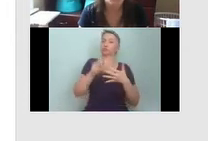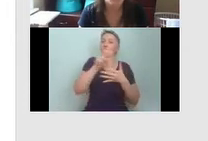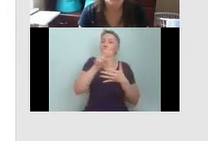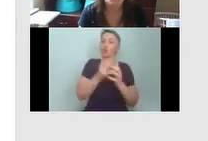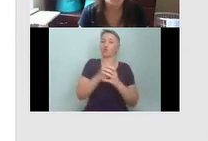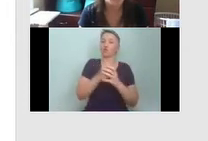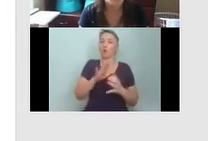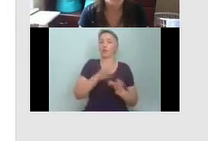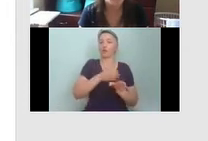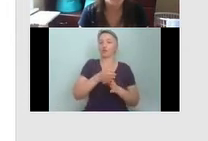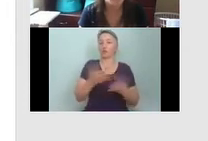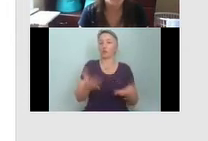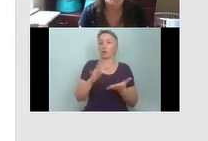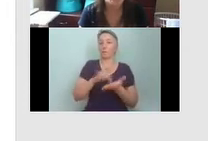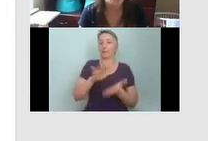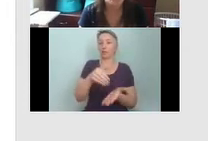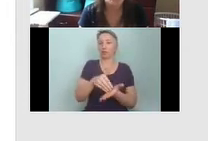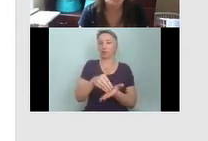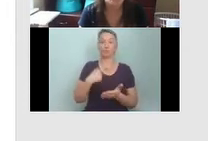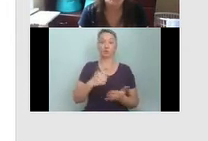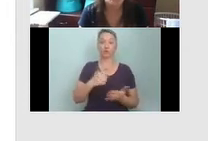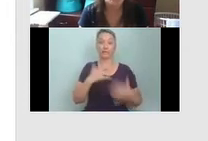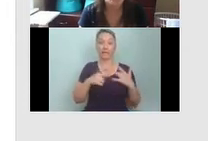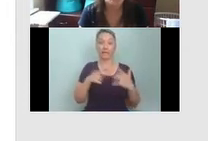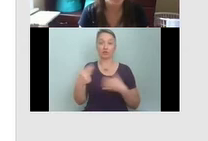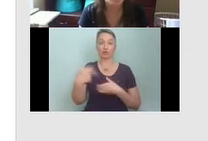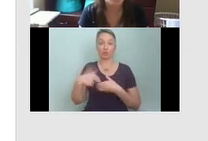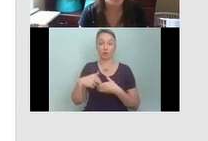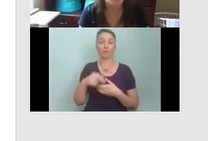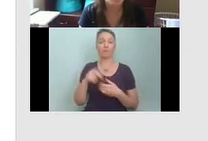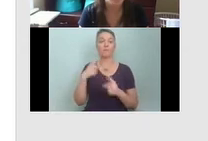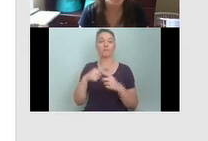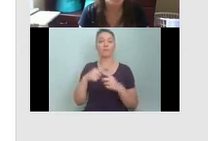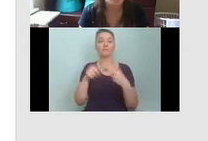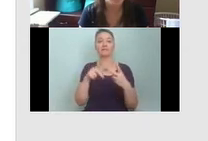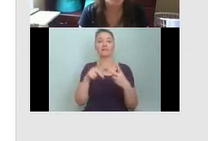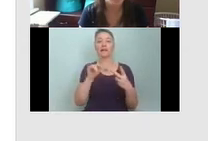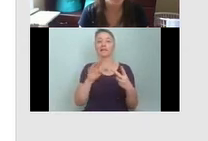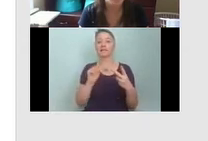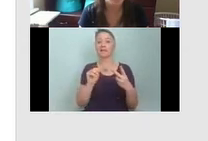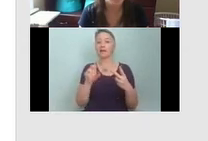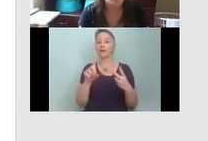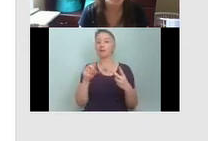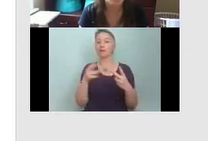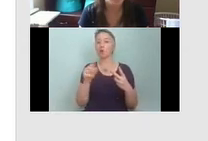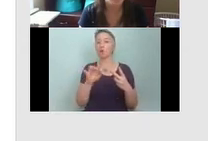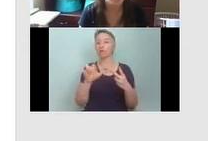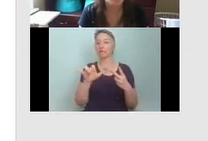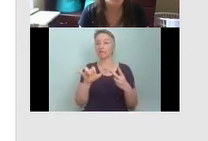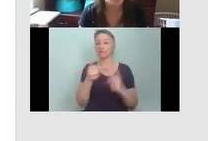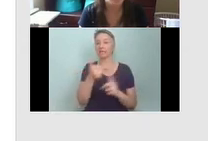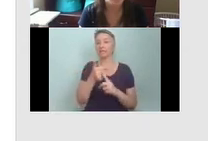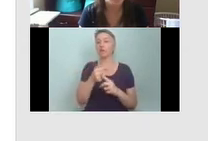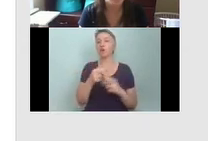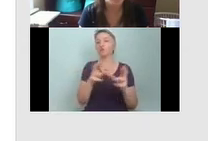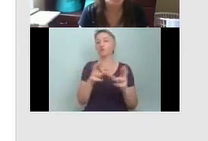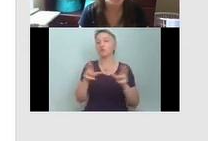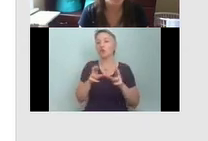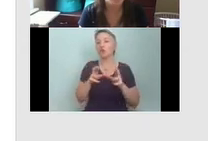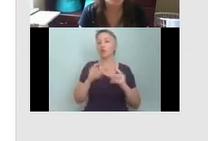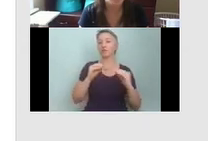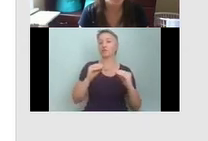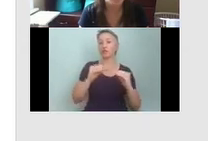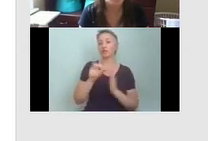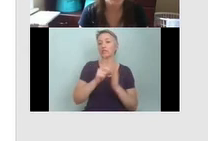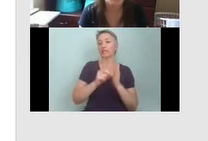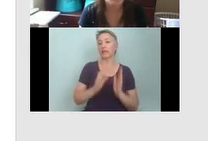to have her with us, as well as to welcome Kim Daugherty, and she is our regional instructional designer, and she is going